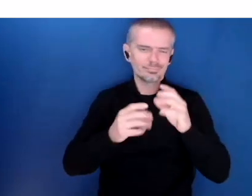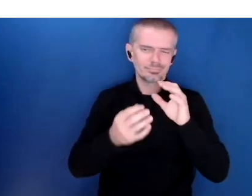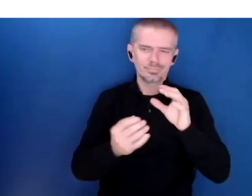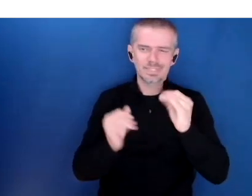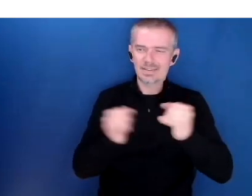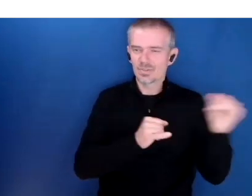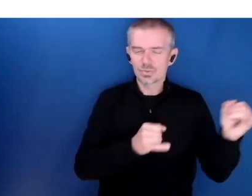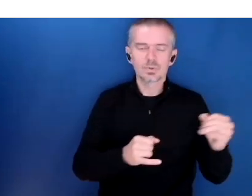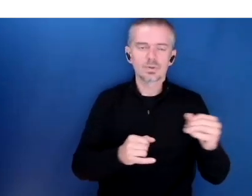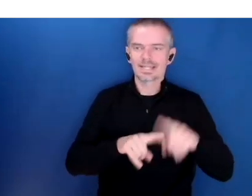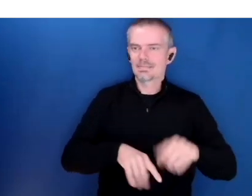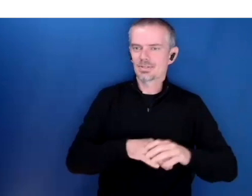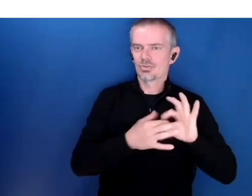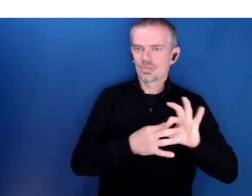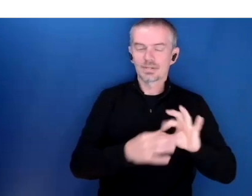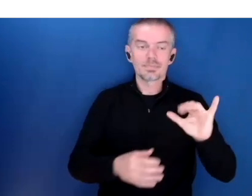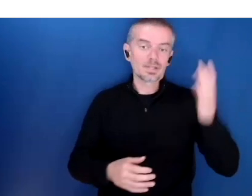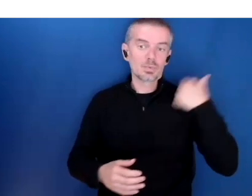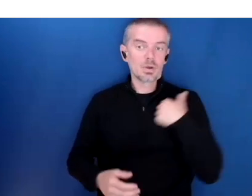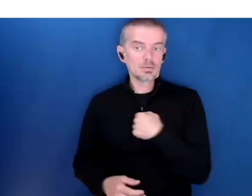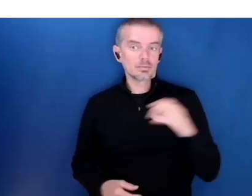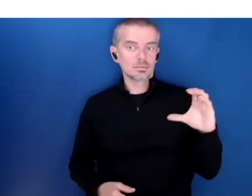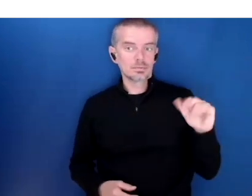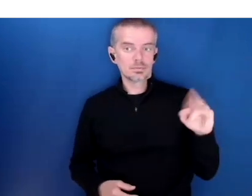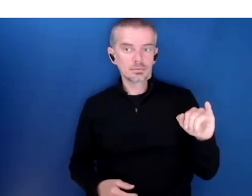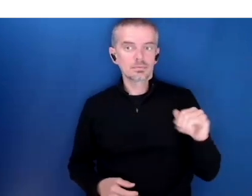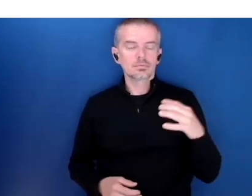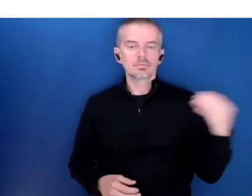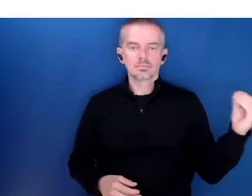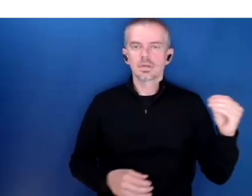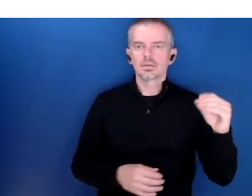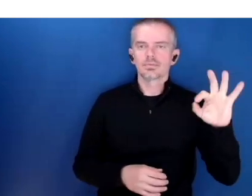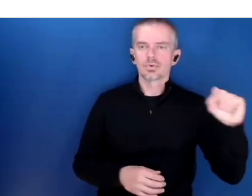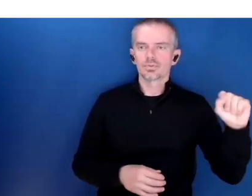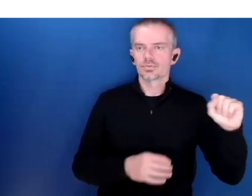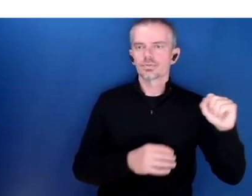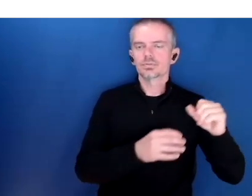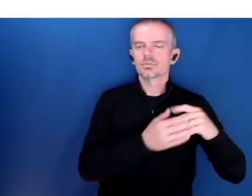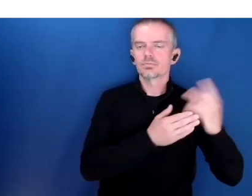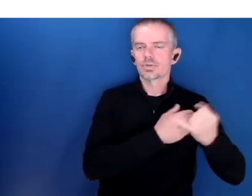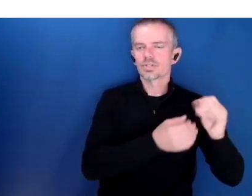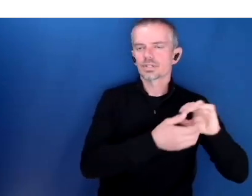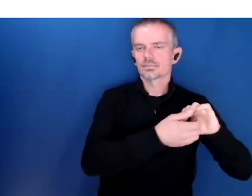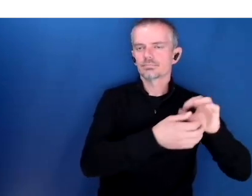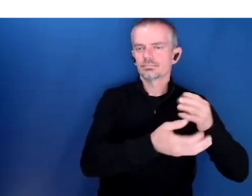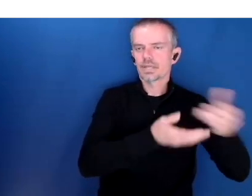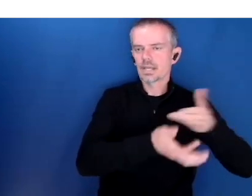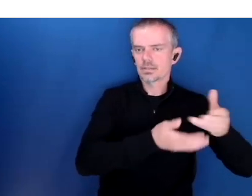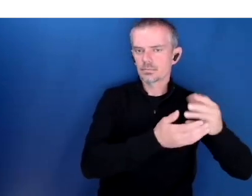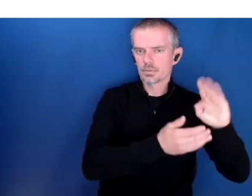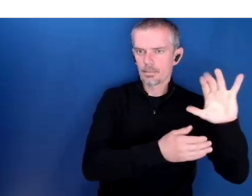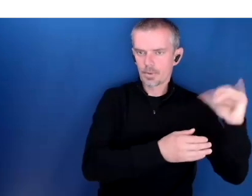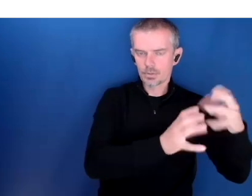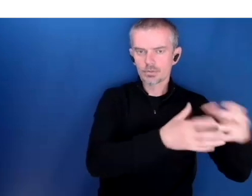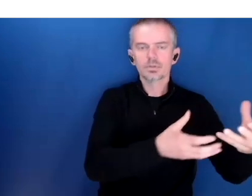as community navigators and the outreach and partnership engagement branch of the Forest Service work so hard to bridge the gap for communities